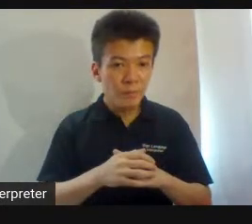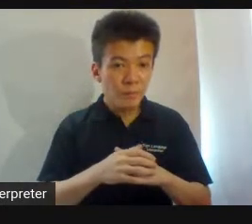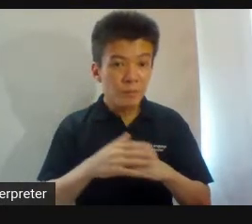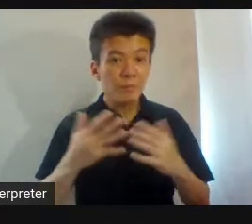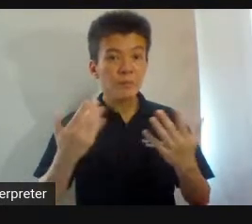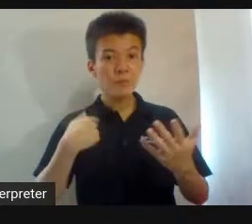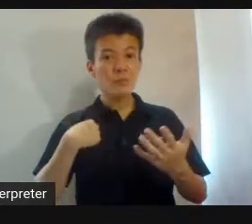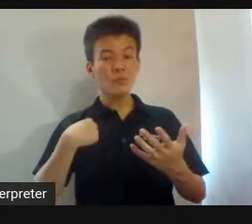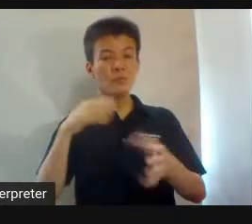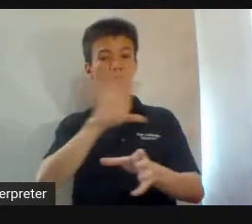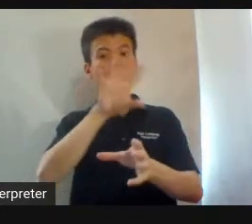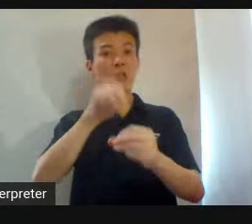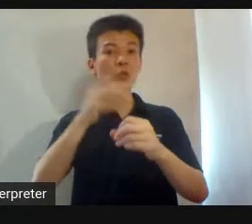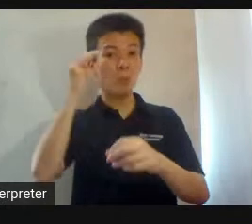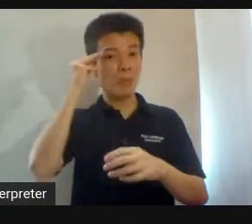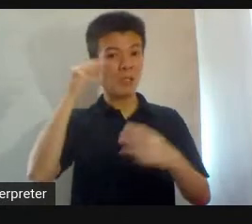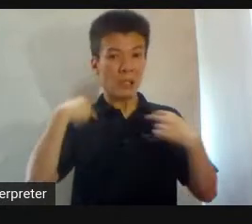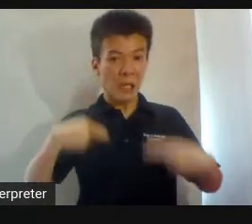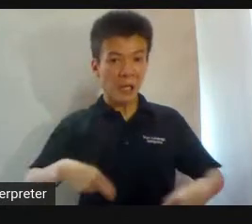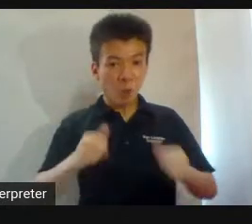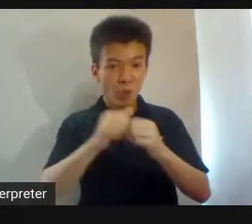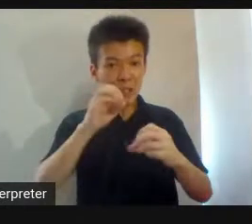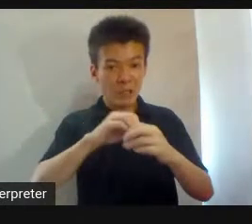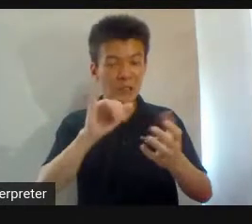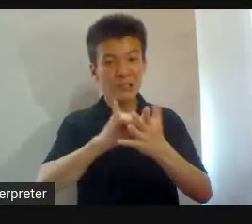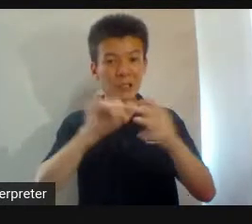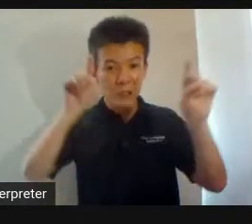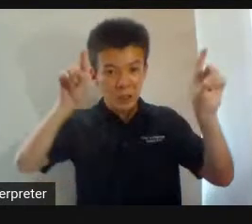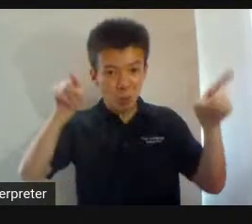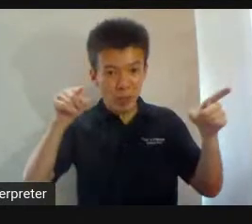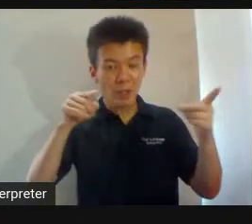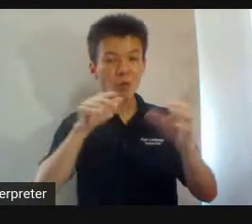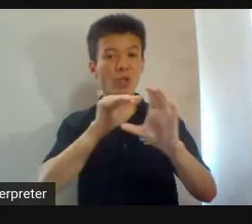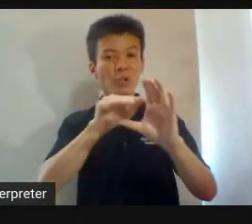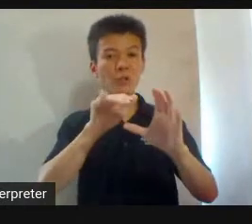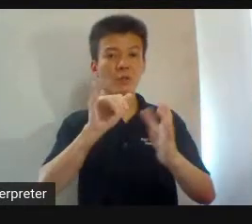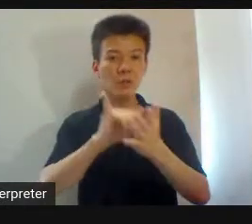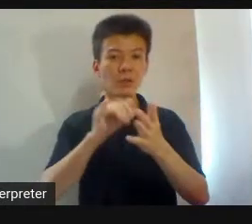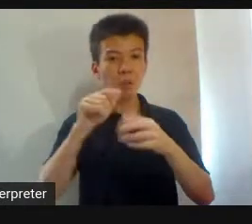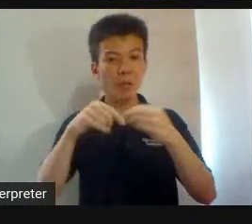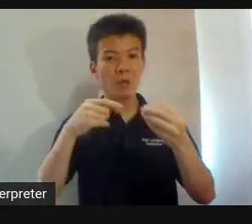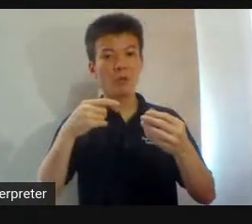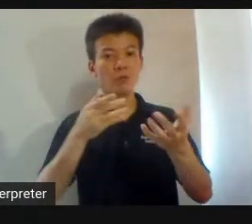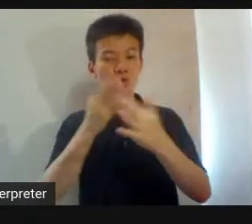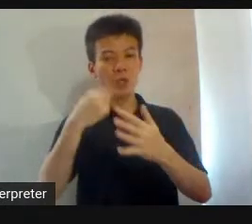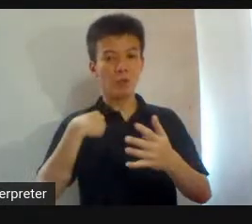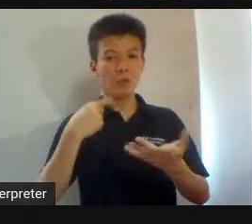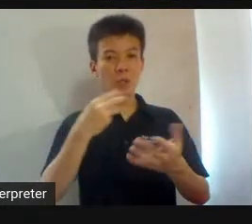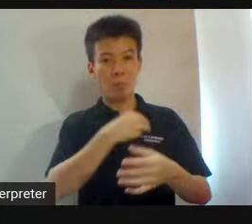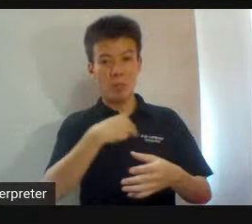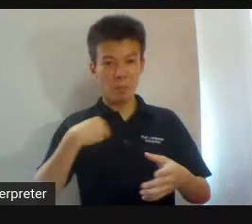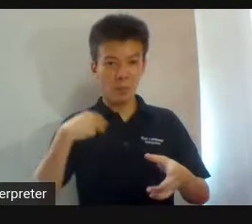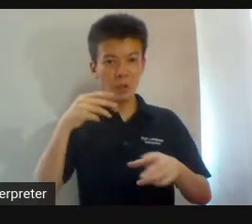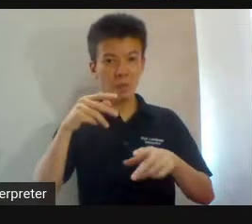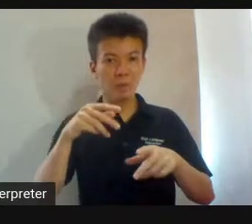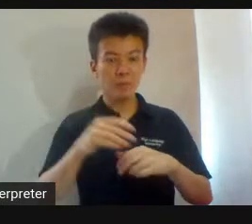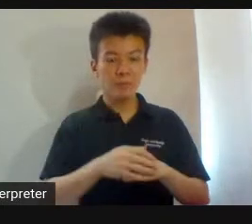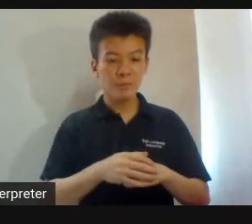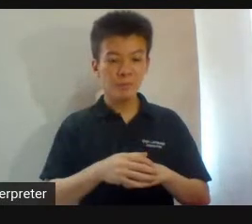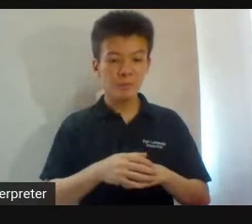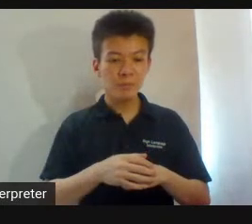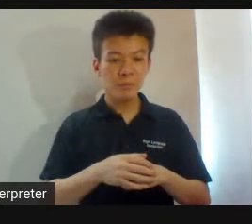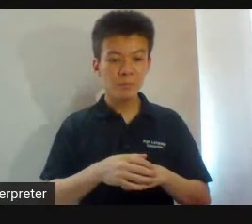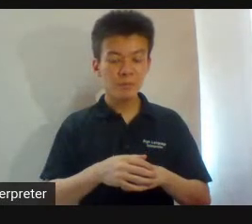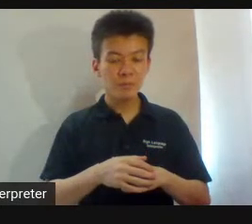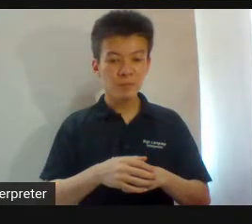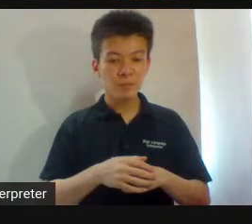how do we include mental health within this bracket of access? It's something that keeps coming back through our members and through people that pass in and out of the room.